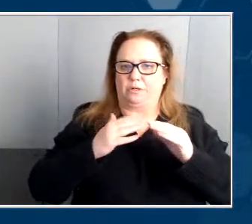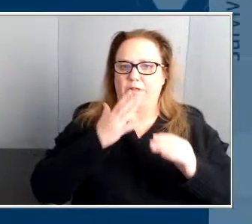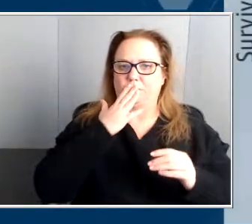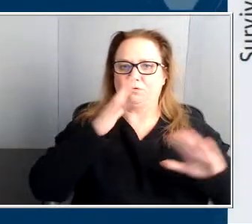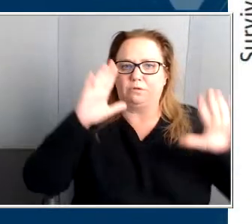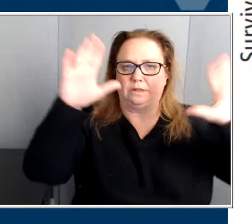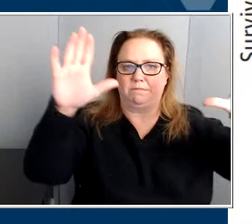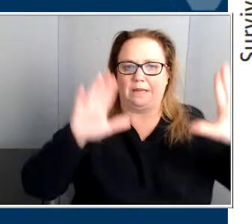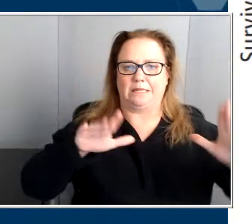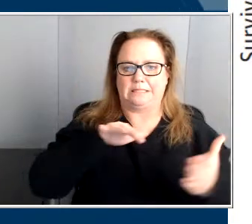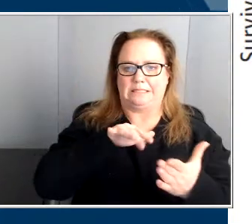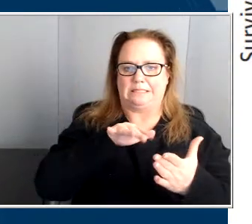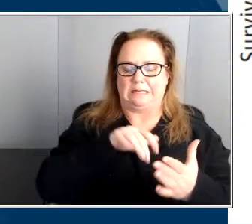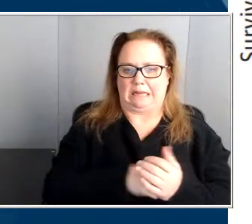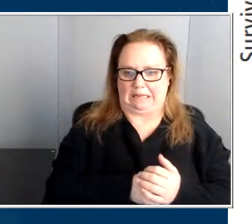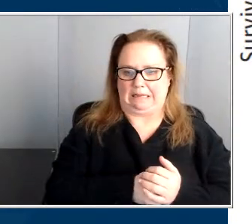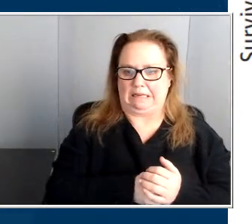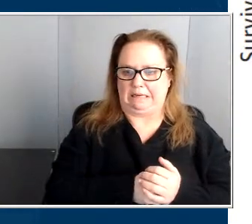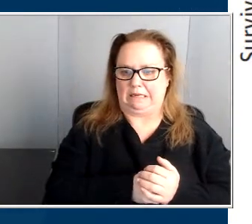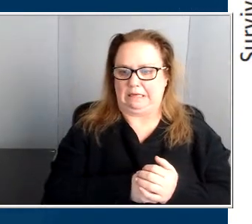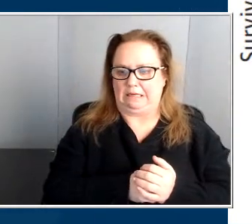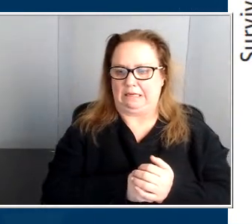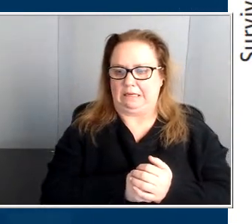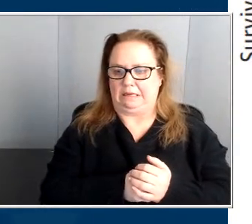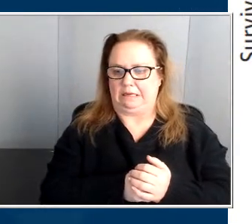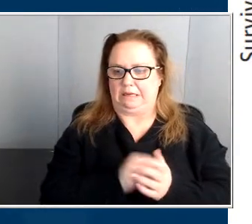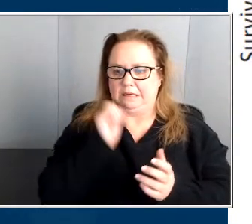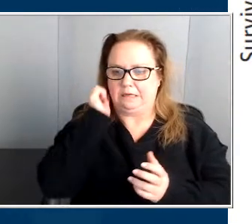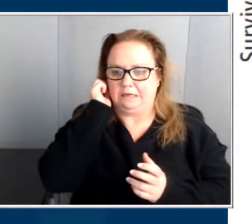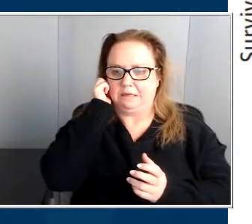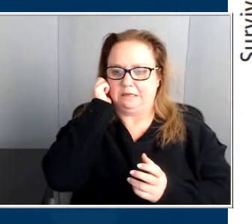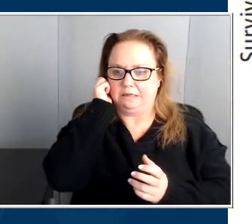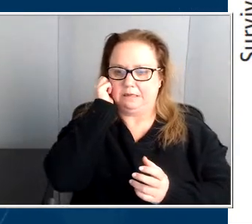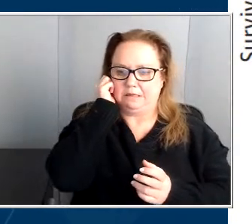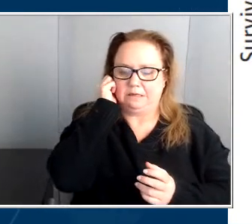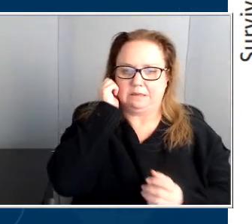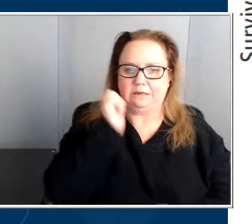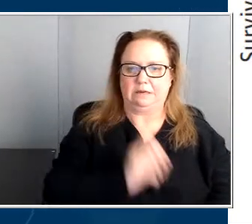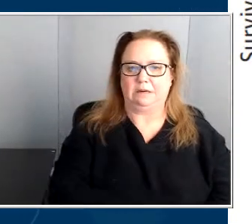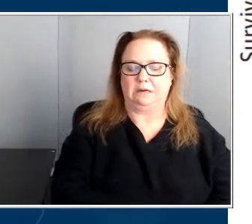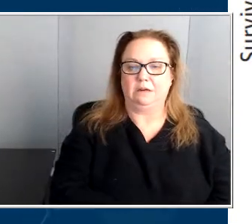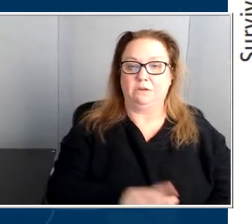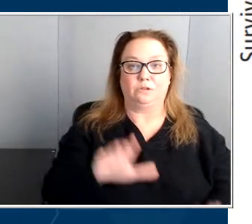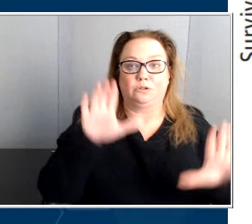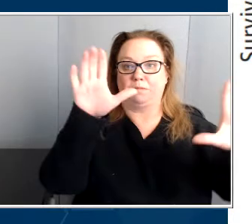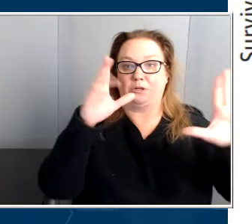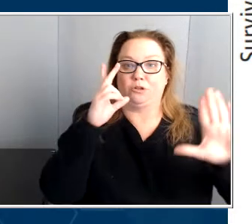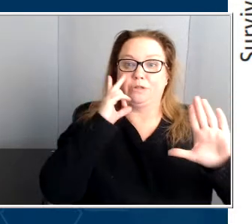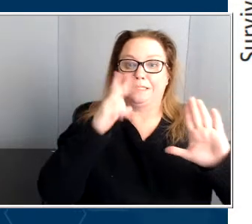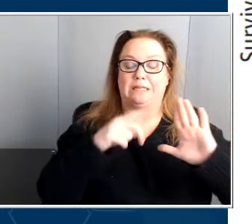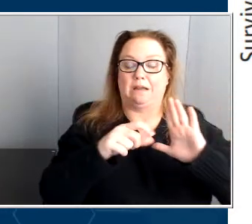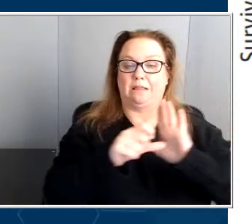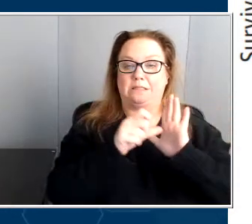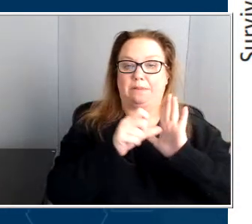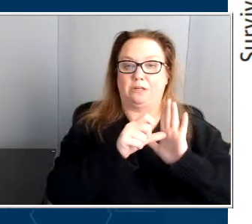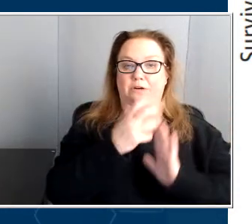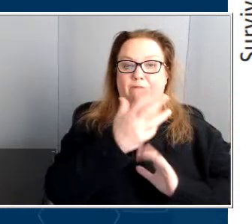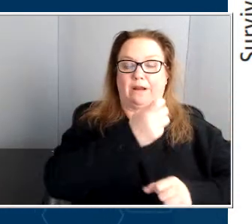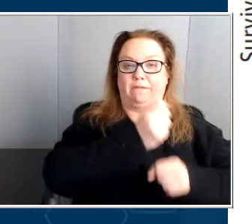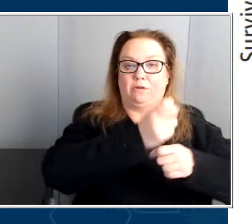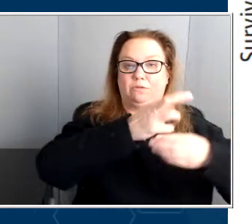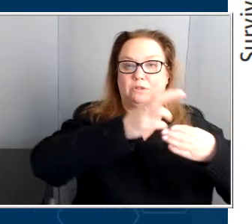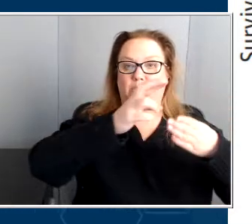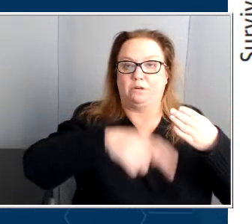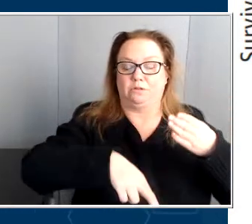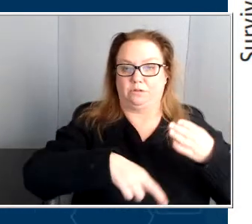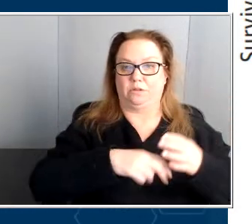the Momentum 3. Well, I think, as you can see on this figure here, I think what the 5-year results of the Momentum 3 trial